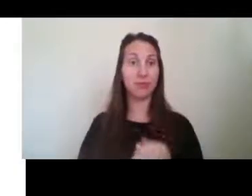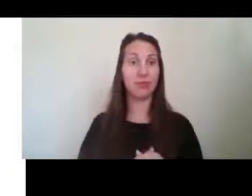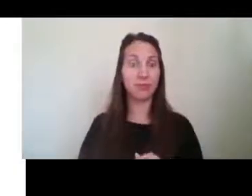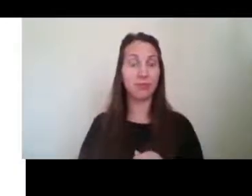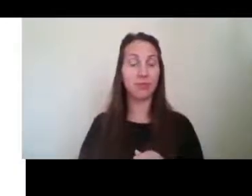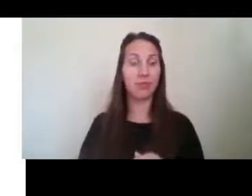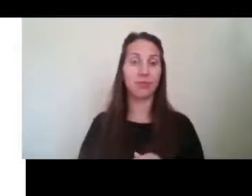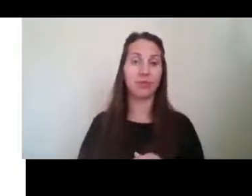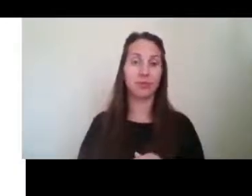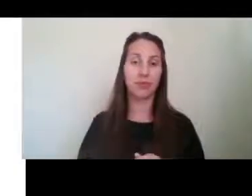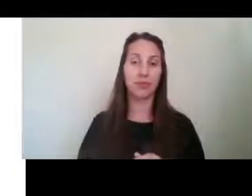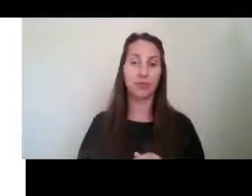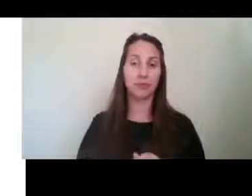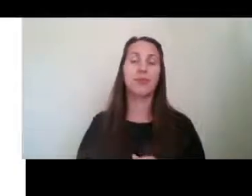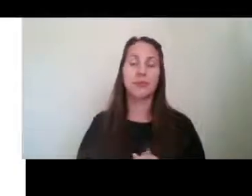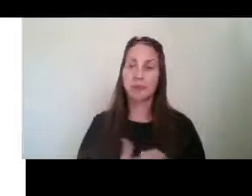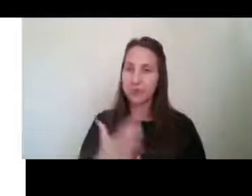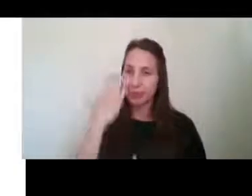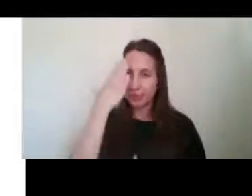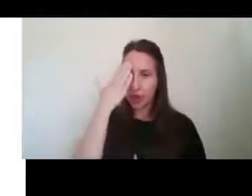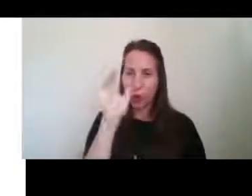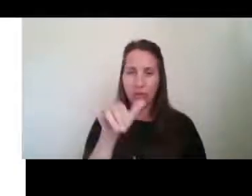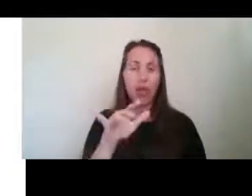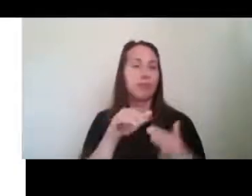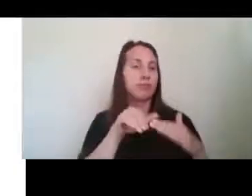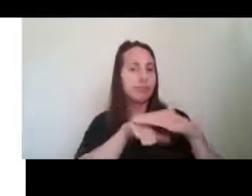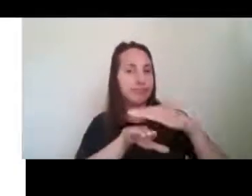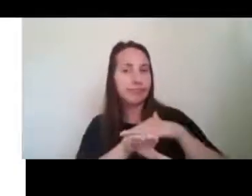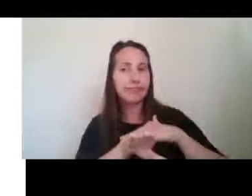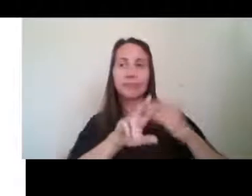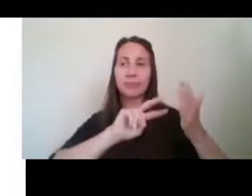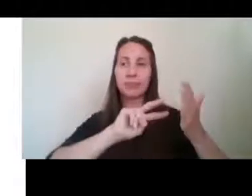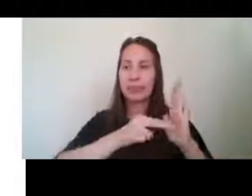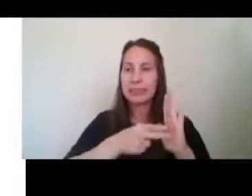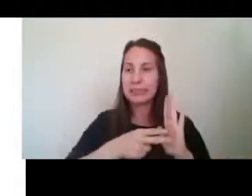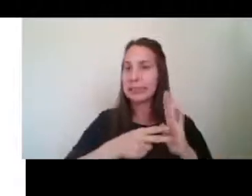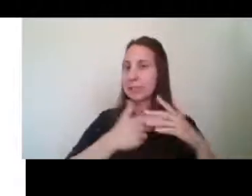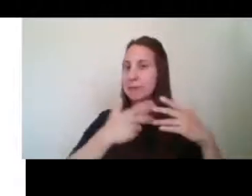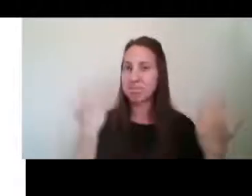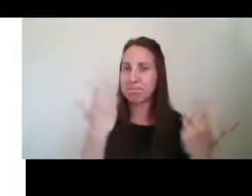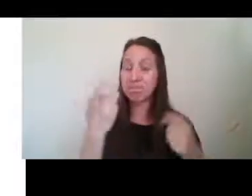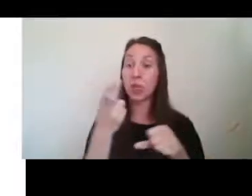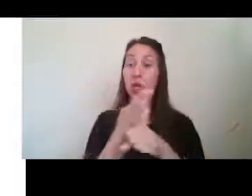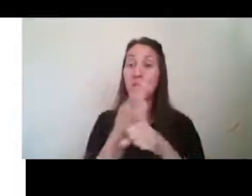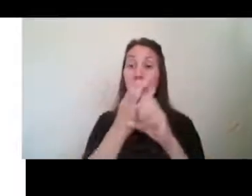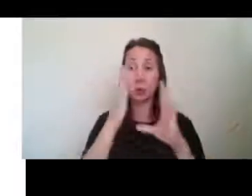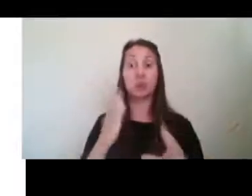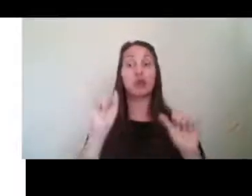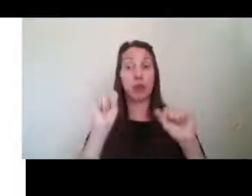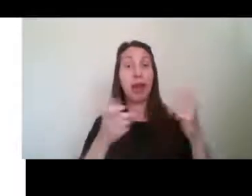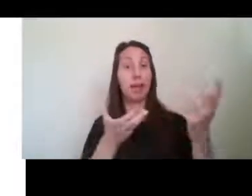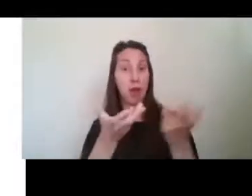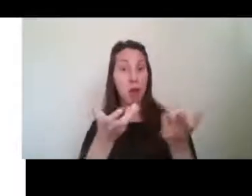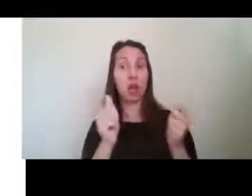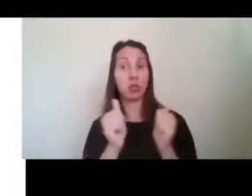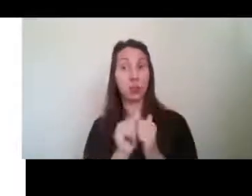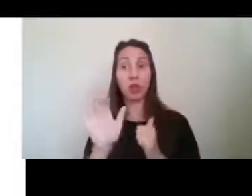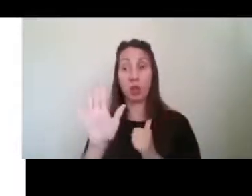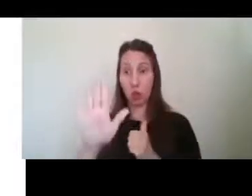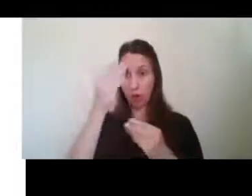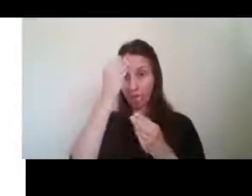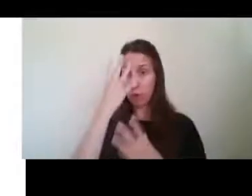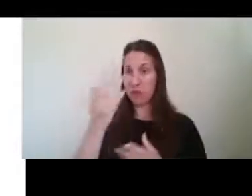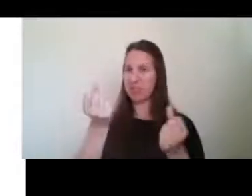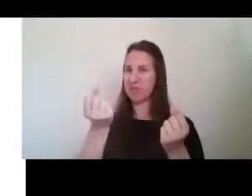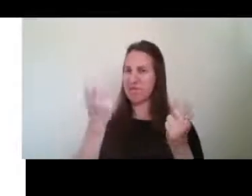So since we know that accessibility means that a user can interact with the information in a number of ways, it also